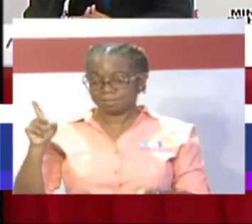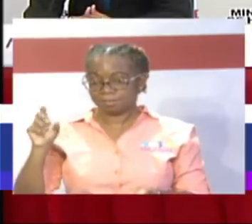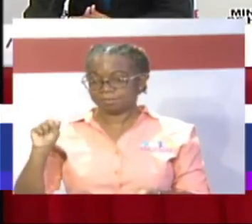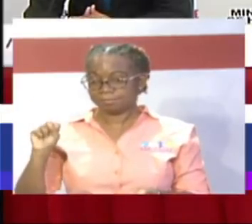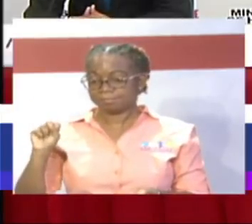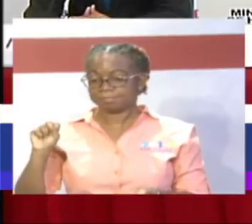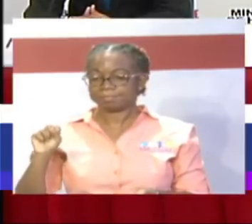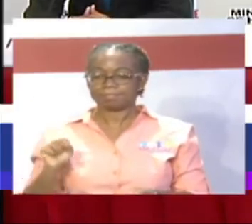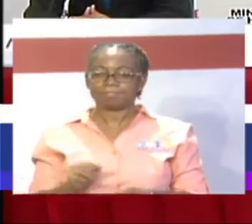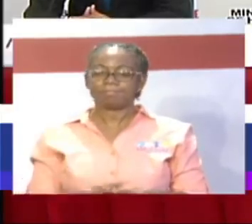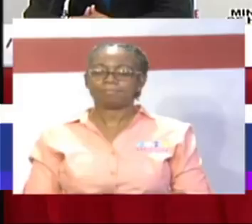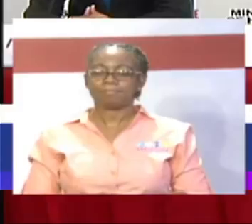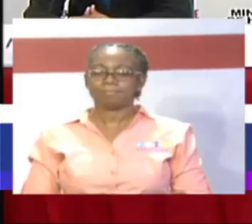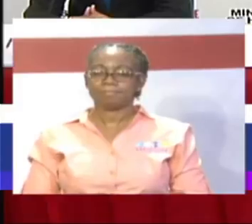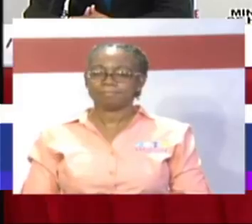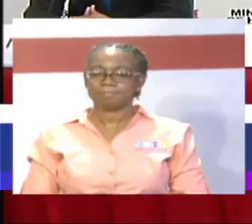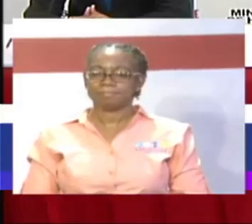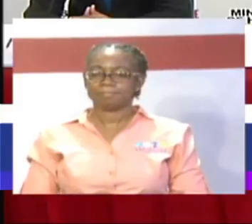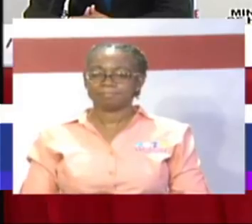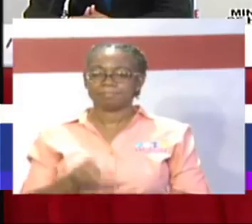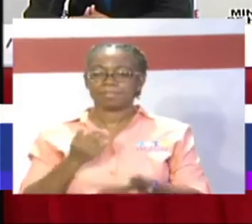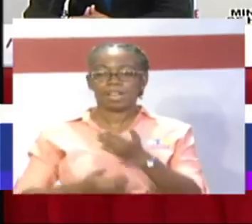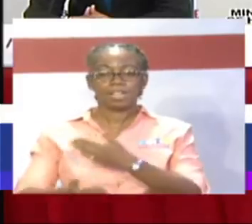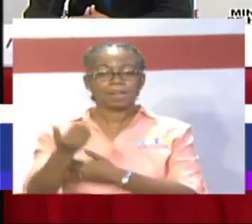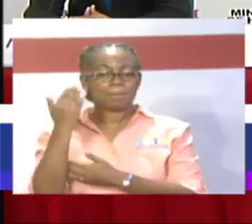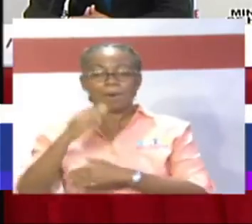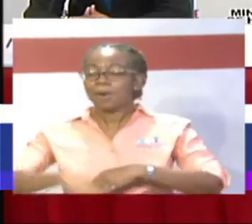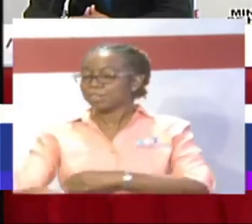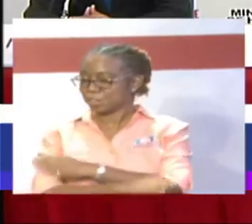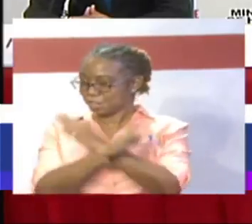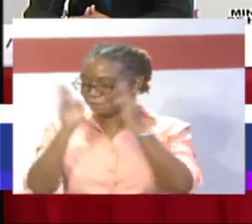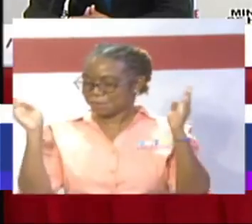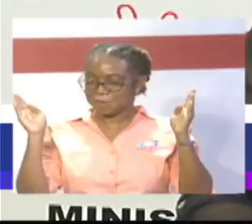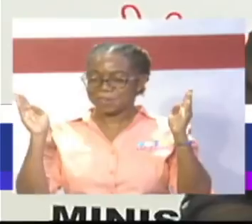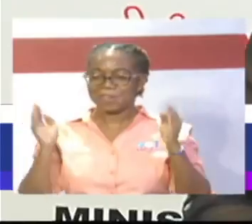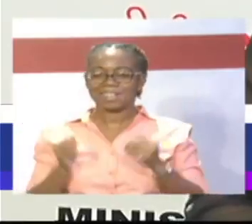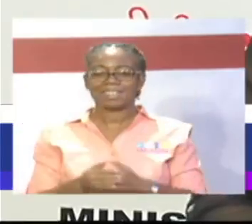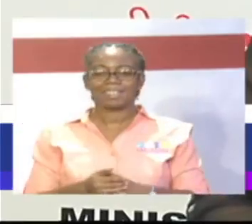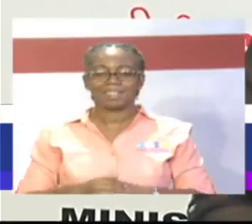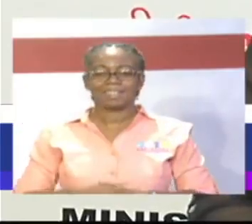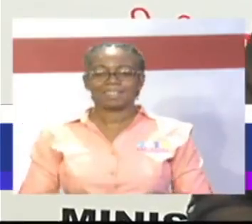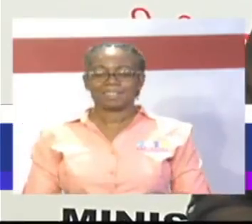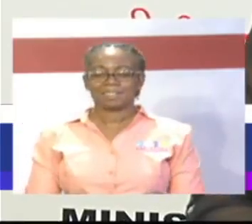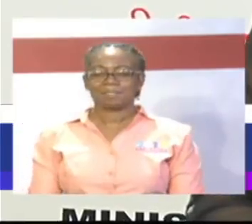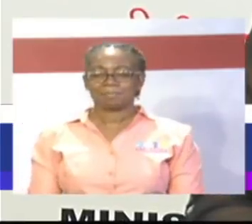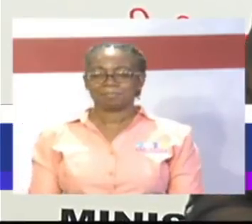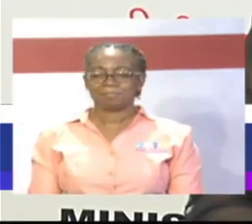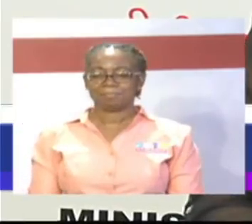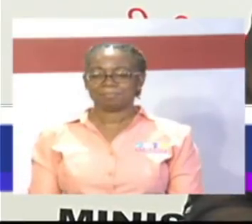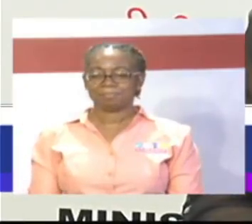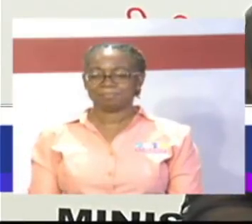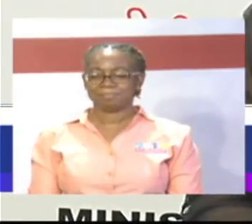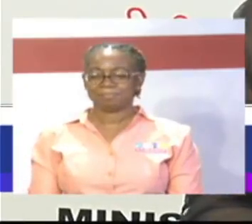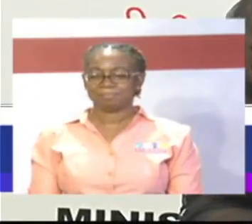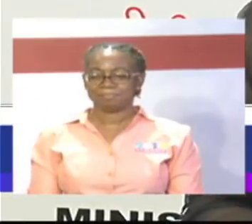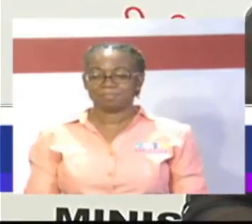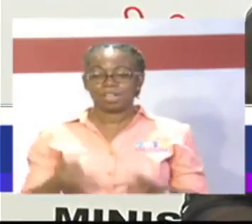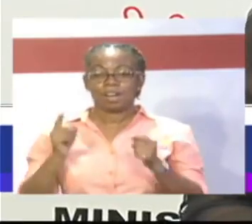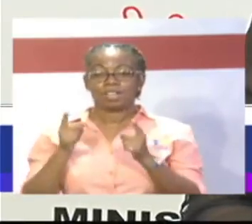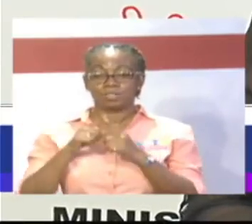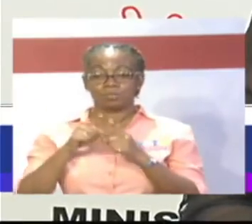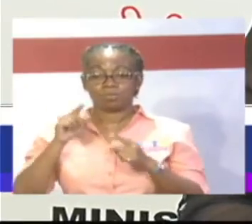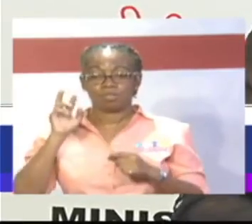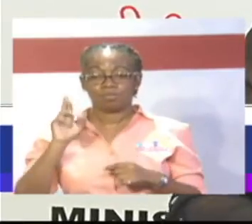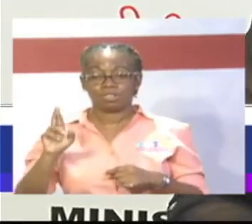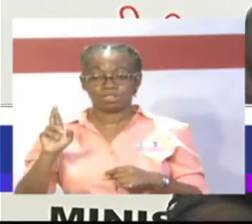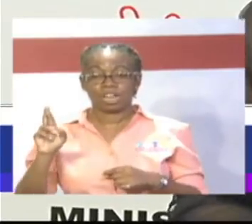Thank you very much, Al. Good morning to my colleagues, Dr. Surjit Singh, Director of Women's Health at the Ministry of Health, and to Mr. Roshan